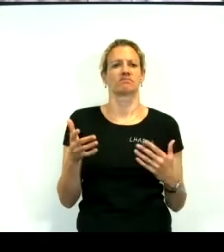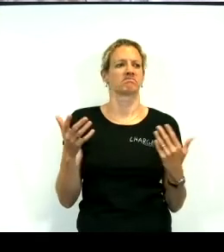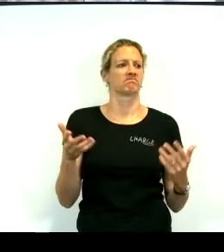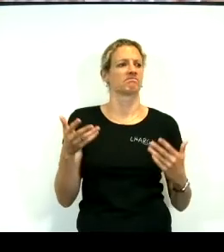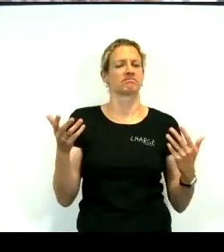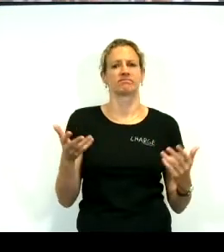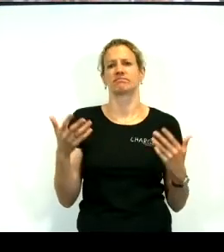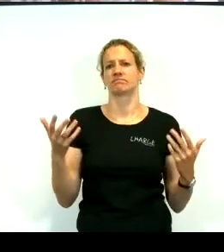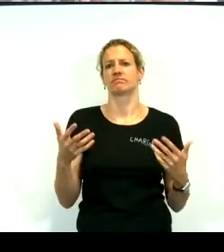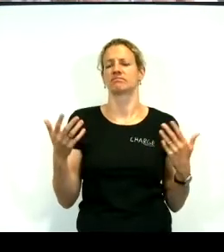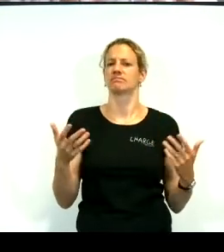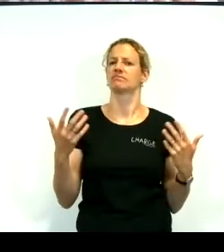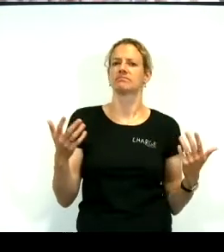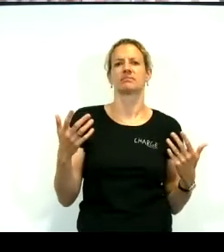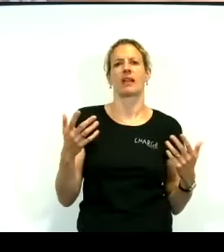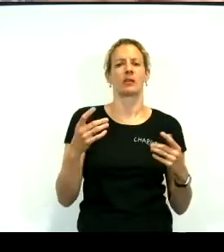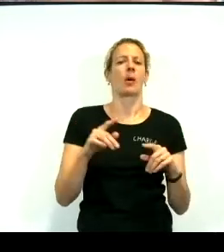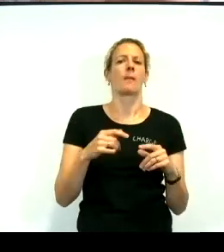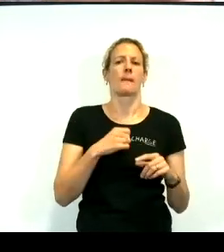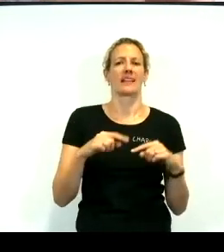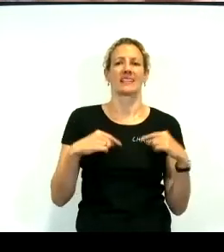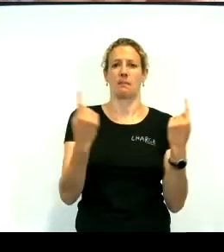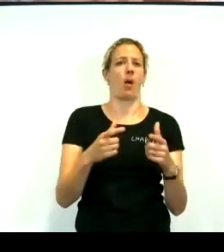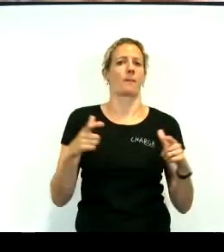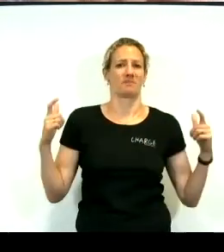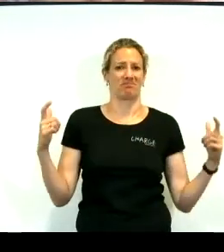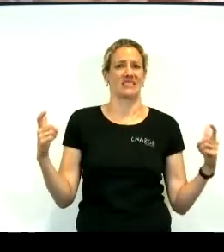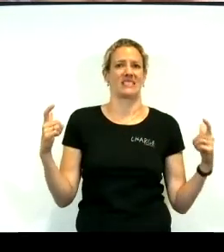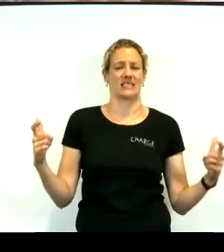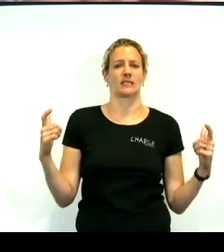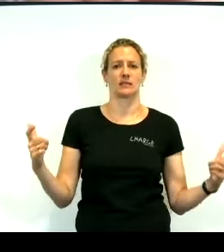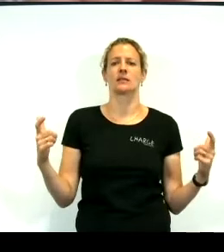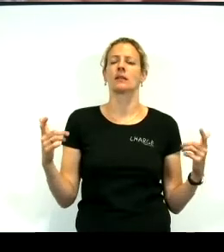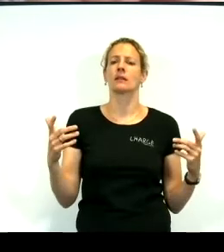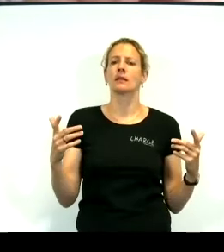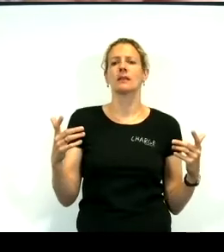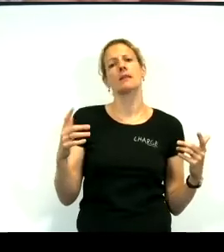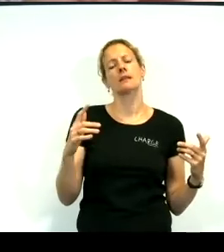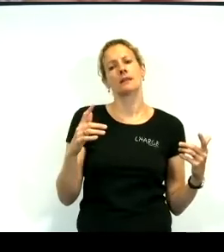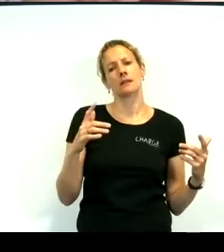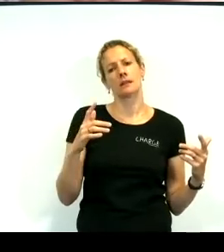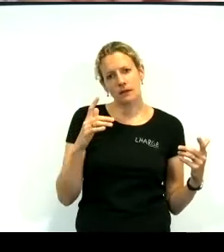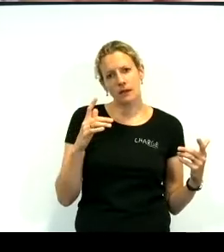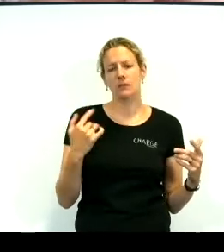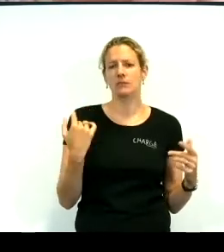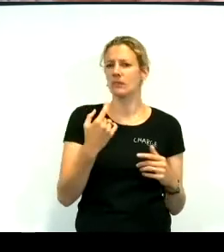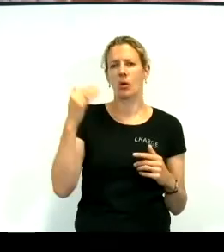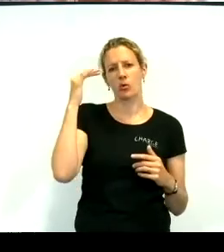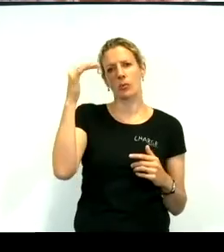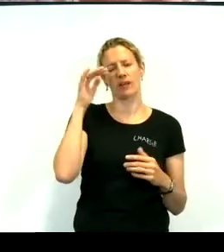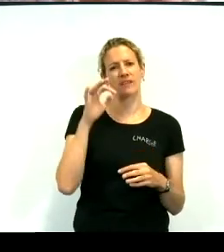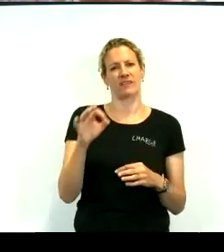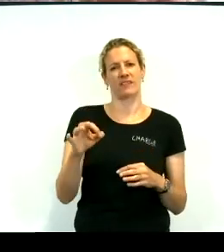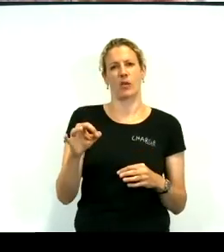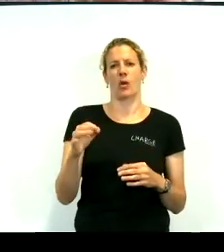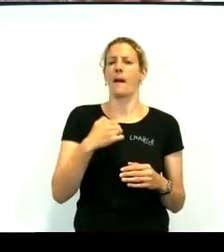to make it a smaller, more secure space, being in the bath water for her. So for her, we